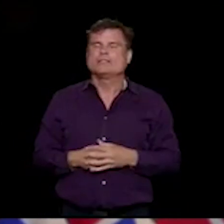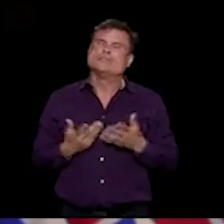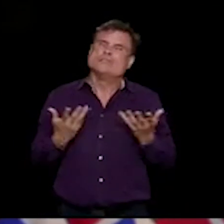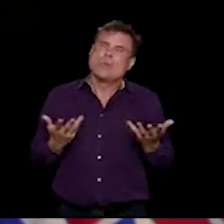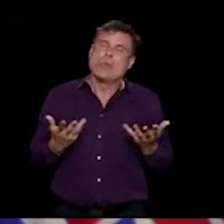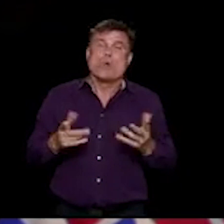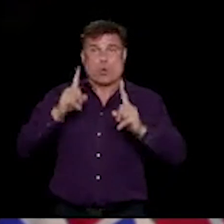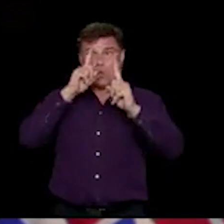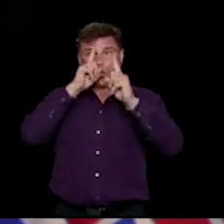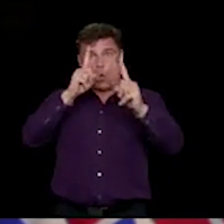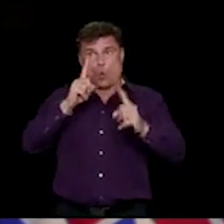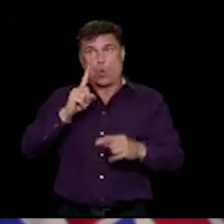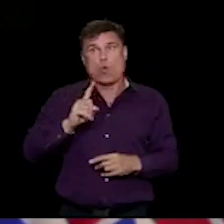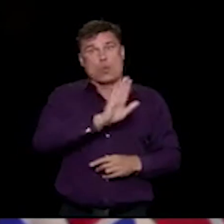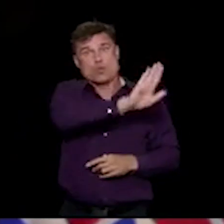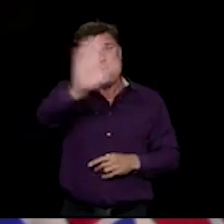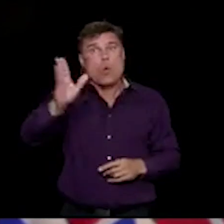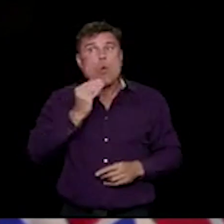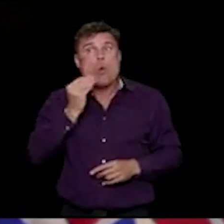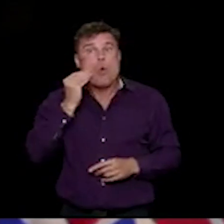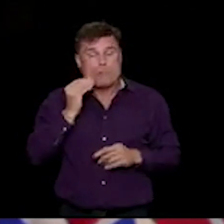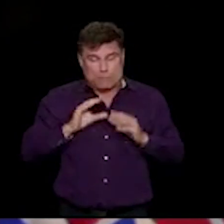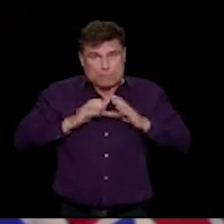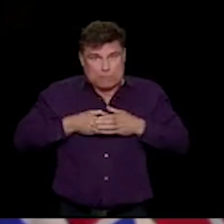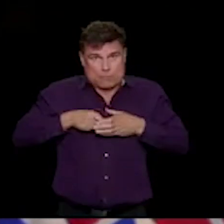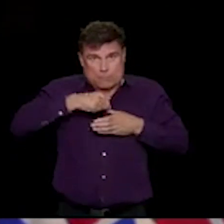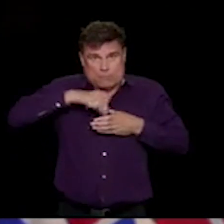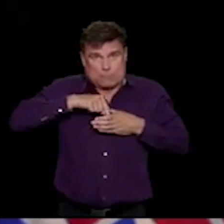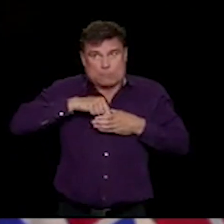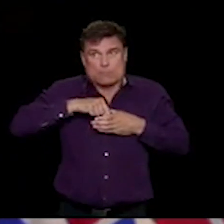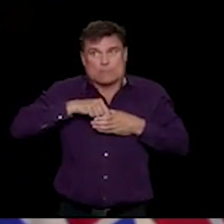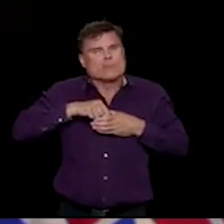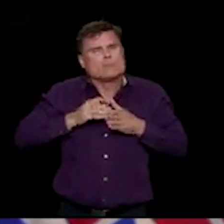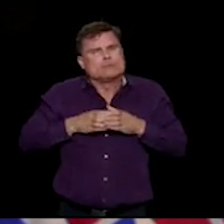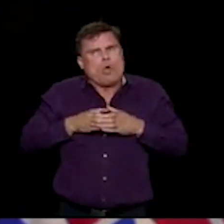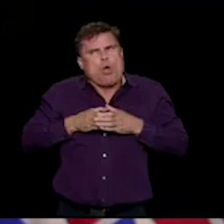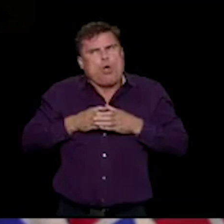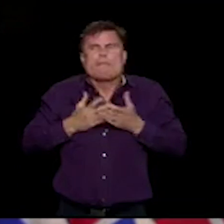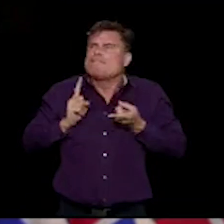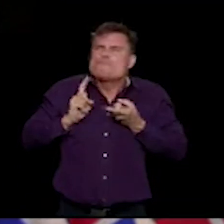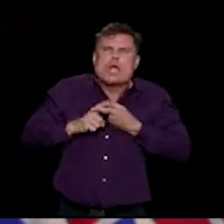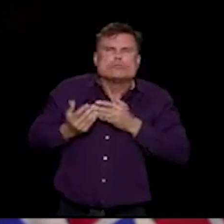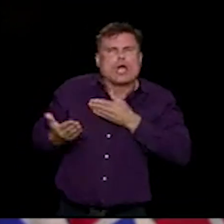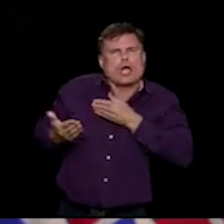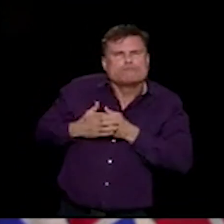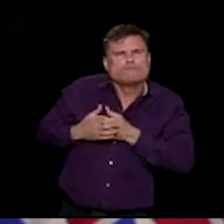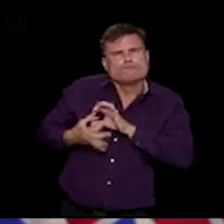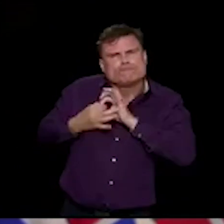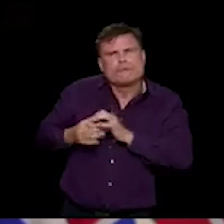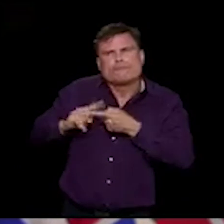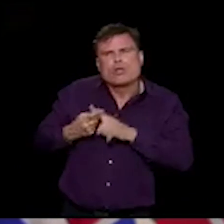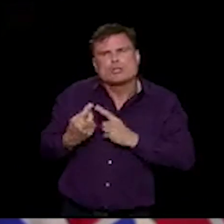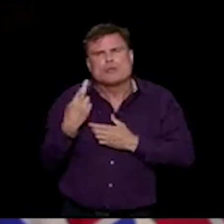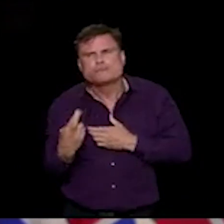contact with, and how do you minimize the interactions for people who might be at risk. So that might mean that there